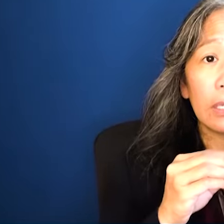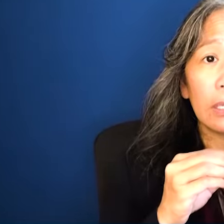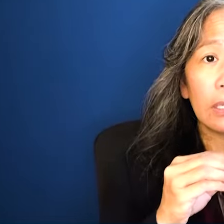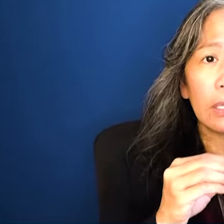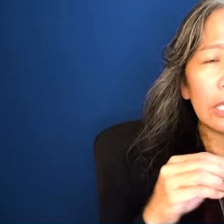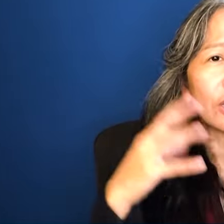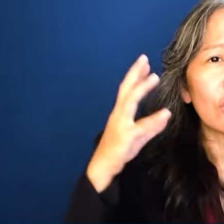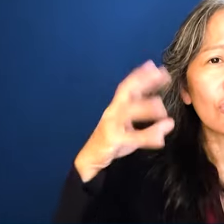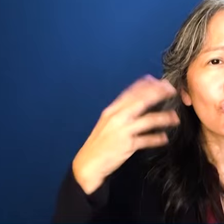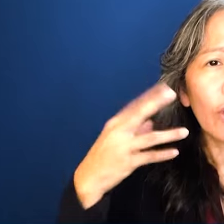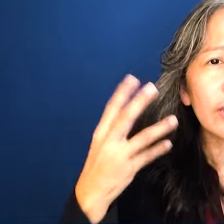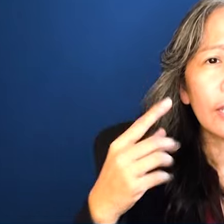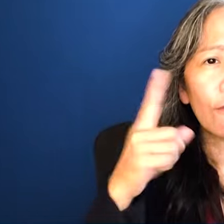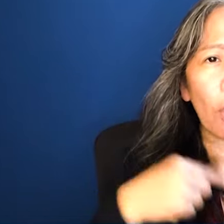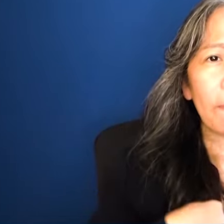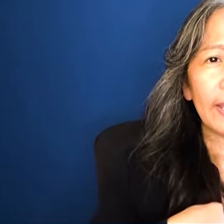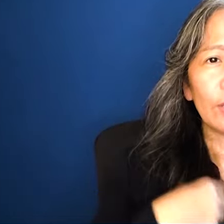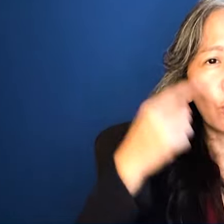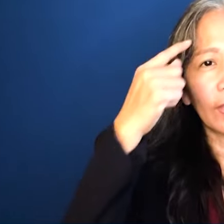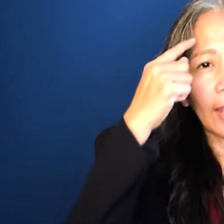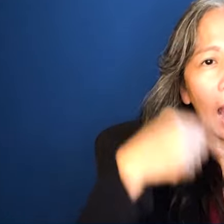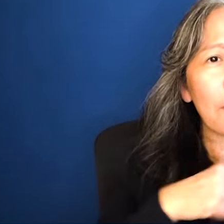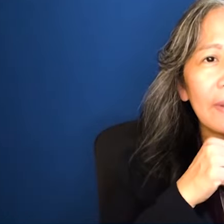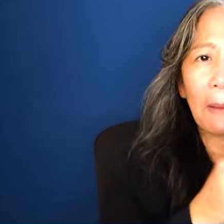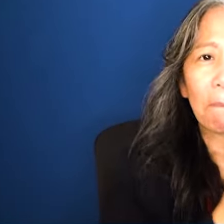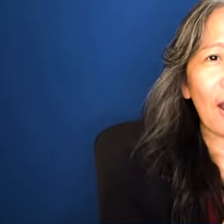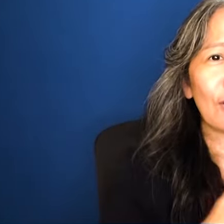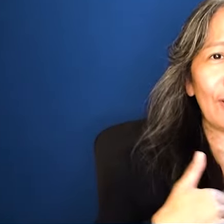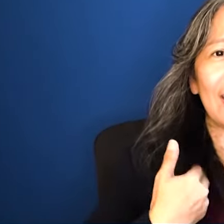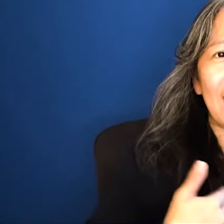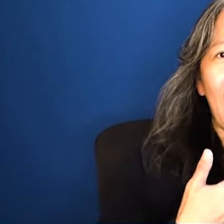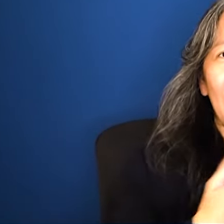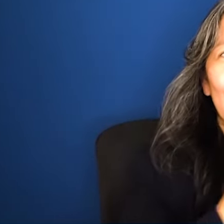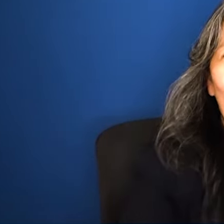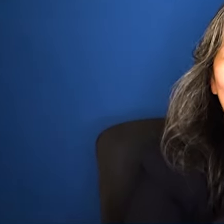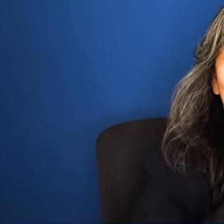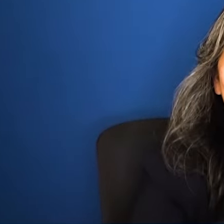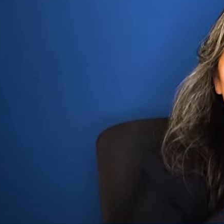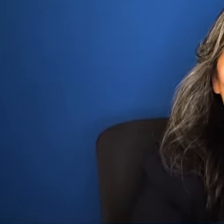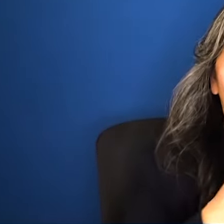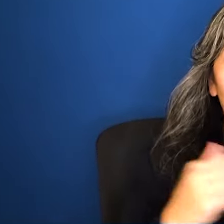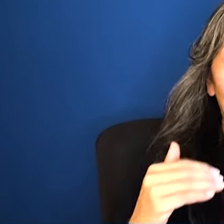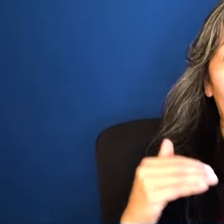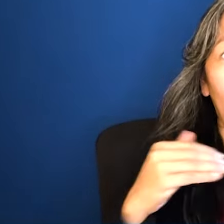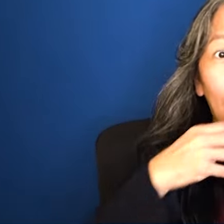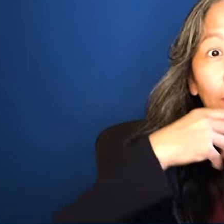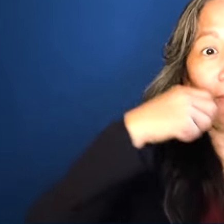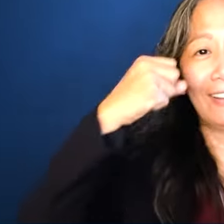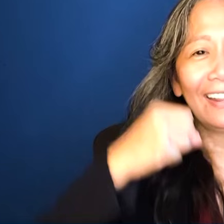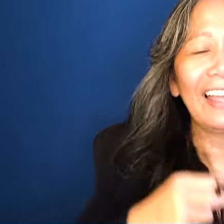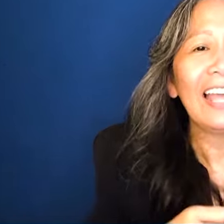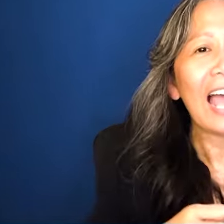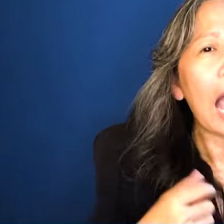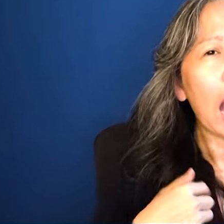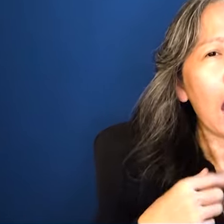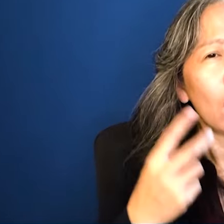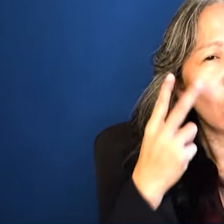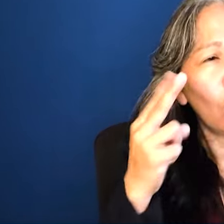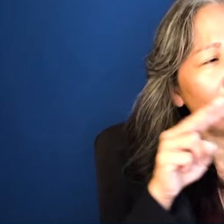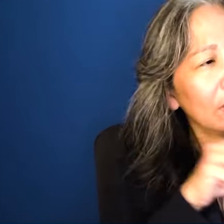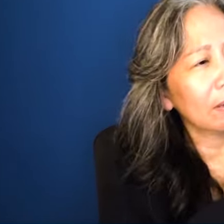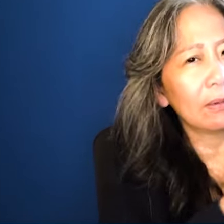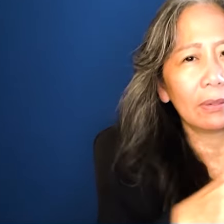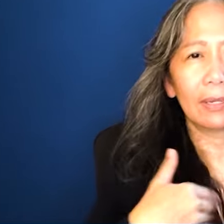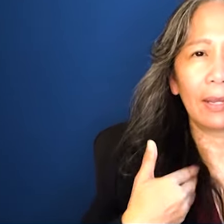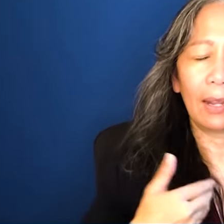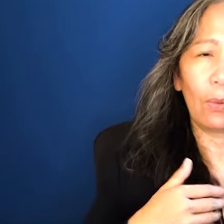Especially, it's so crazy for me to think that I'm not part of the younger generation anymore. I'm getting up there now. And I look